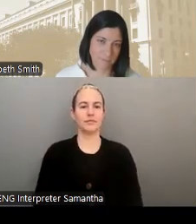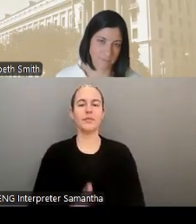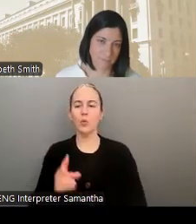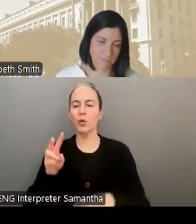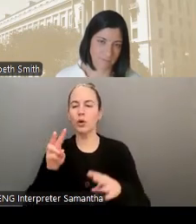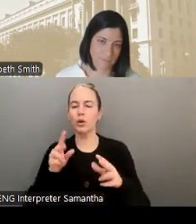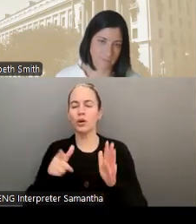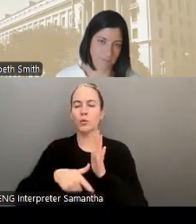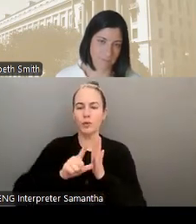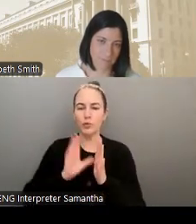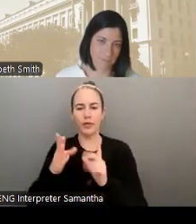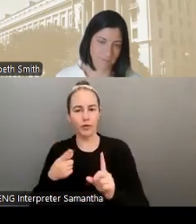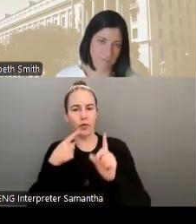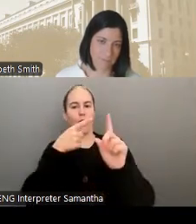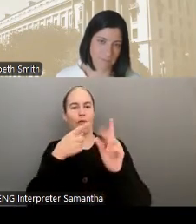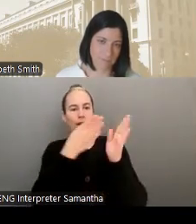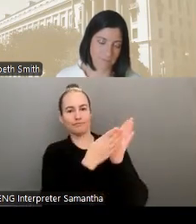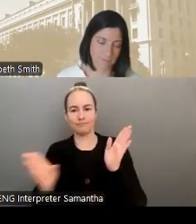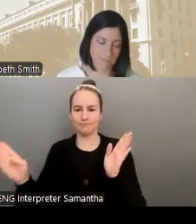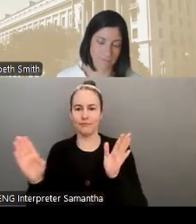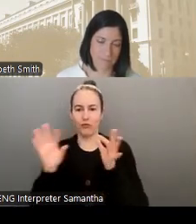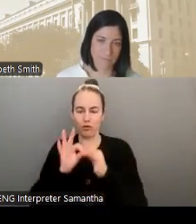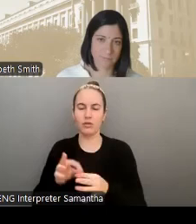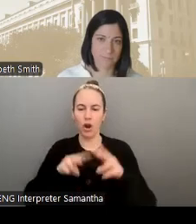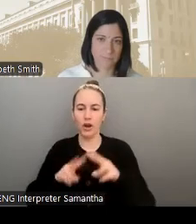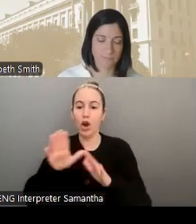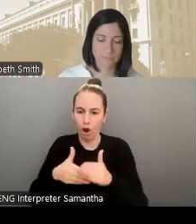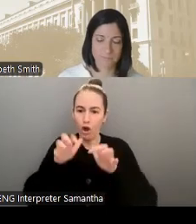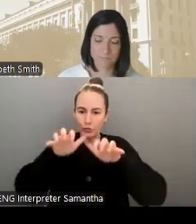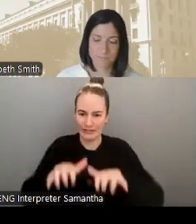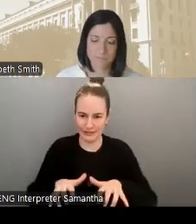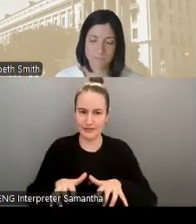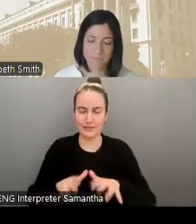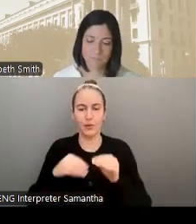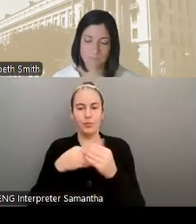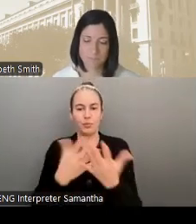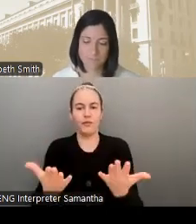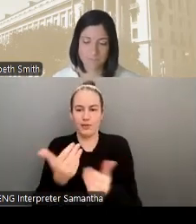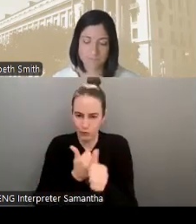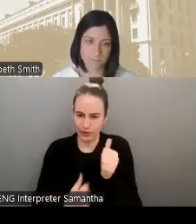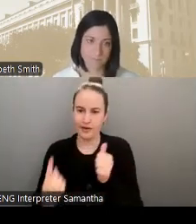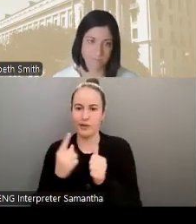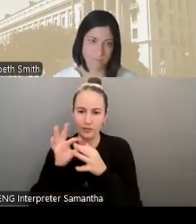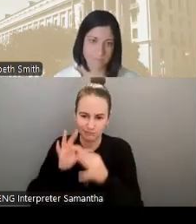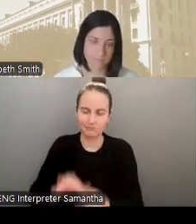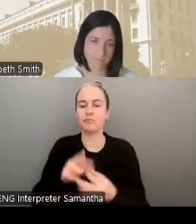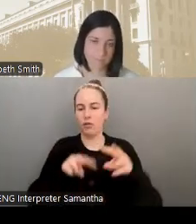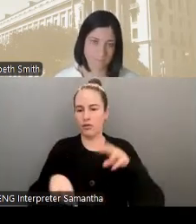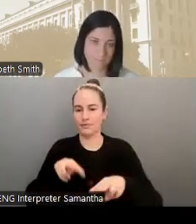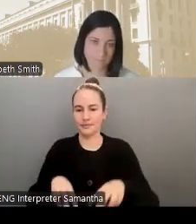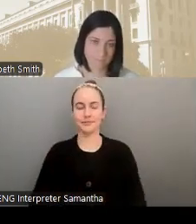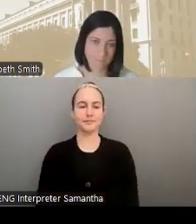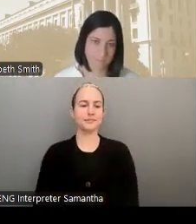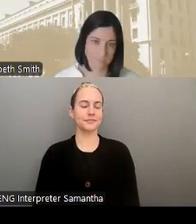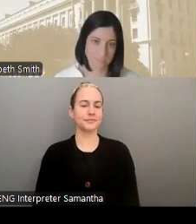the audit. Again, this will be written and it will be provided to everyone associated with that audit.